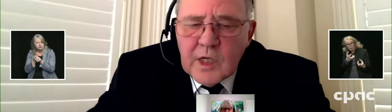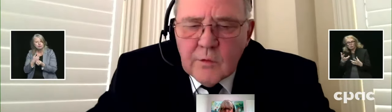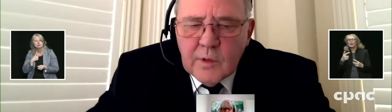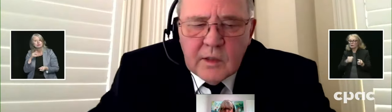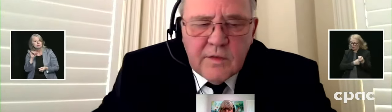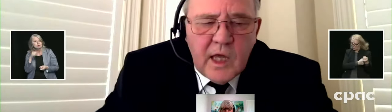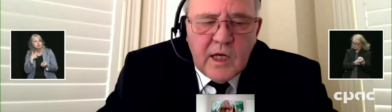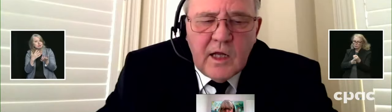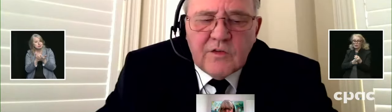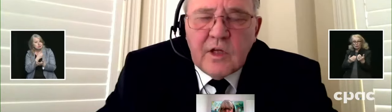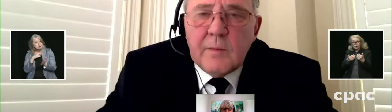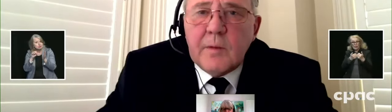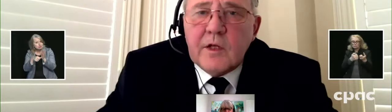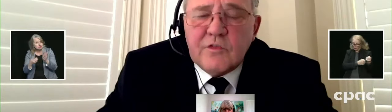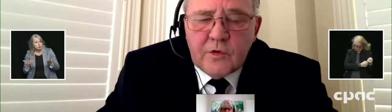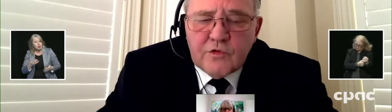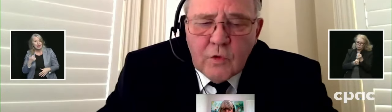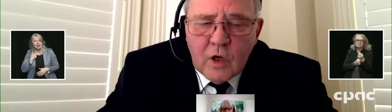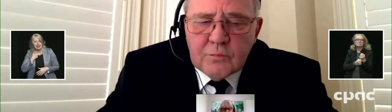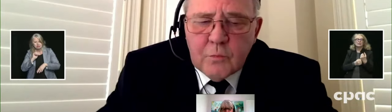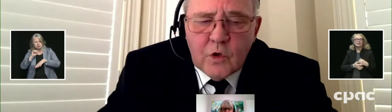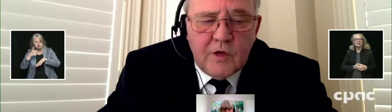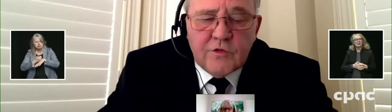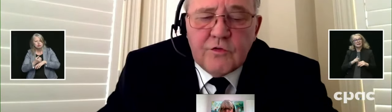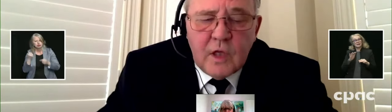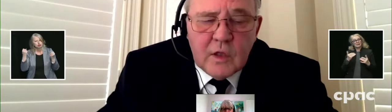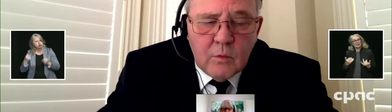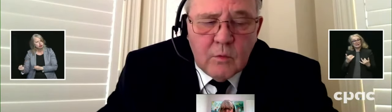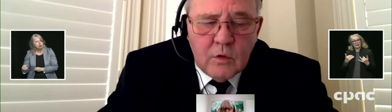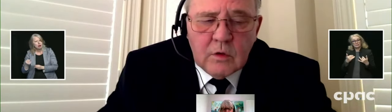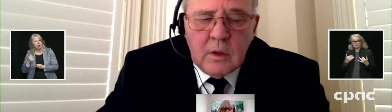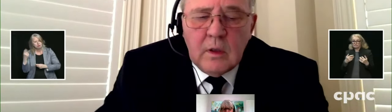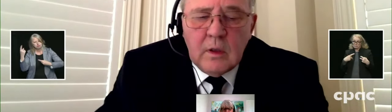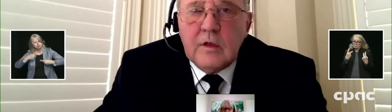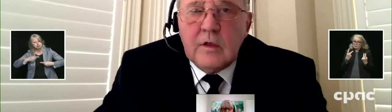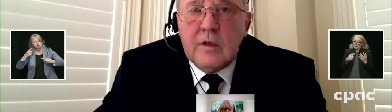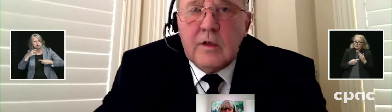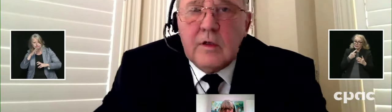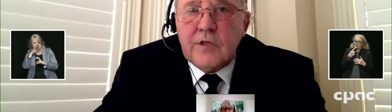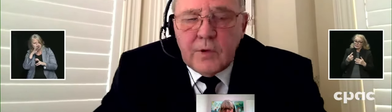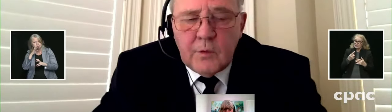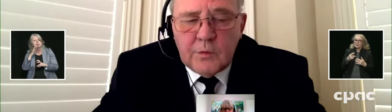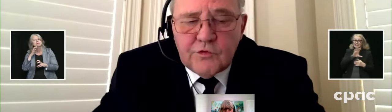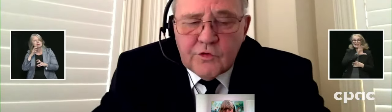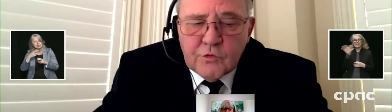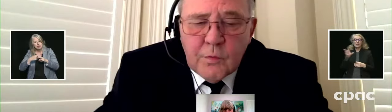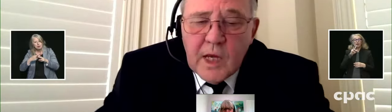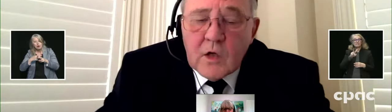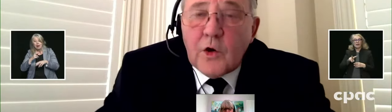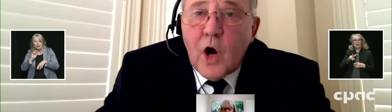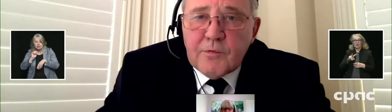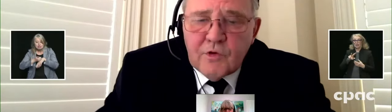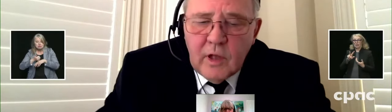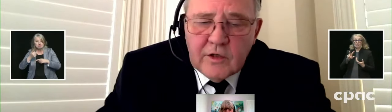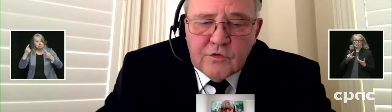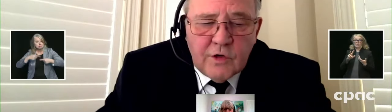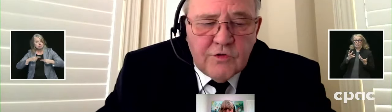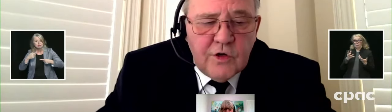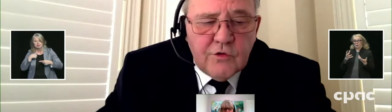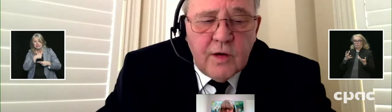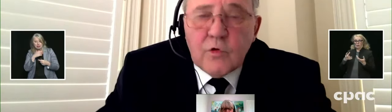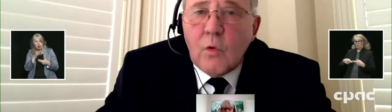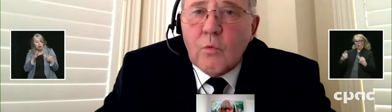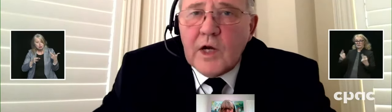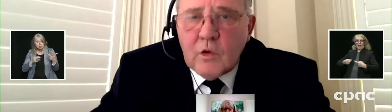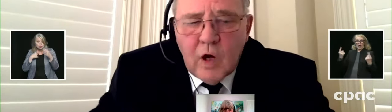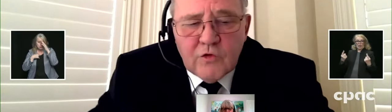to reiterate that Canada has implemented some of the strongest border measures in the world. Temporary restrictions remain on optional and discretionary